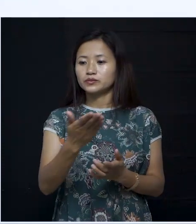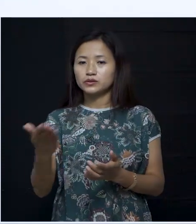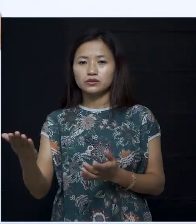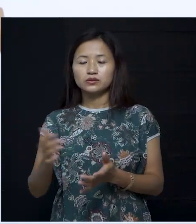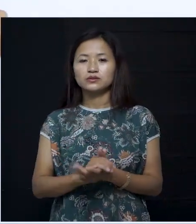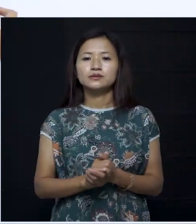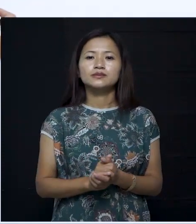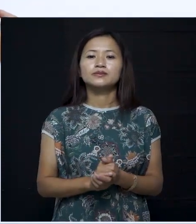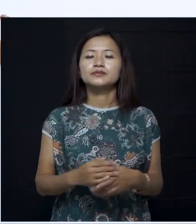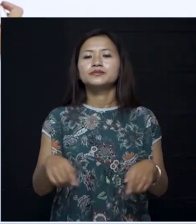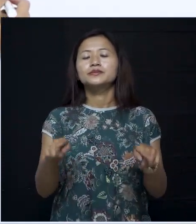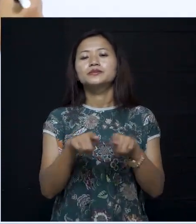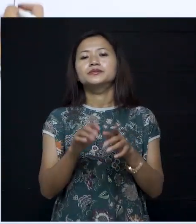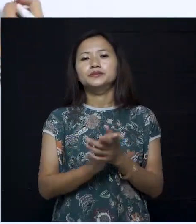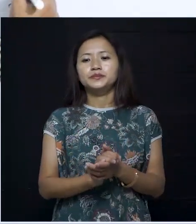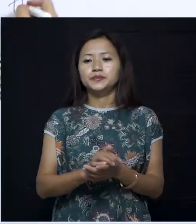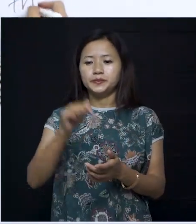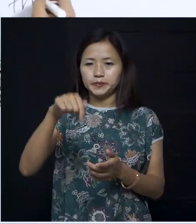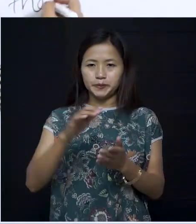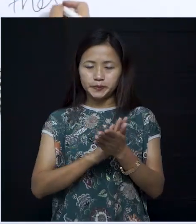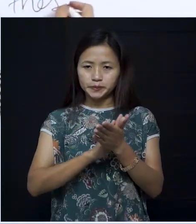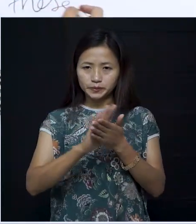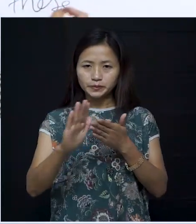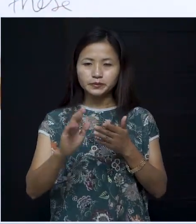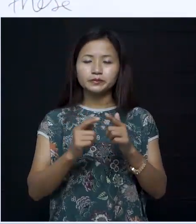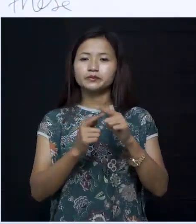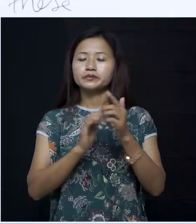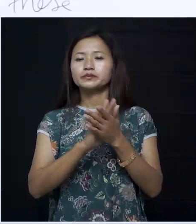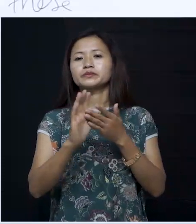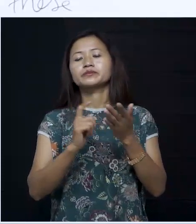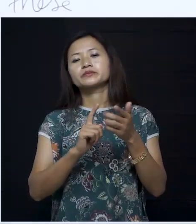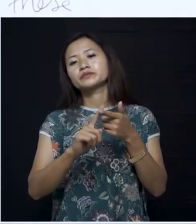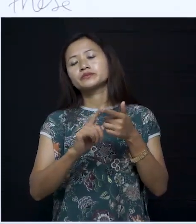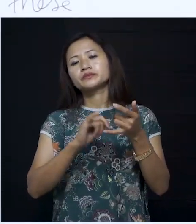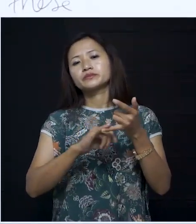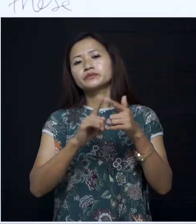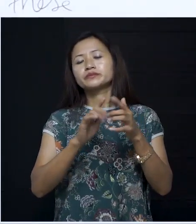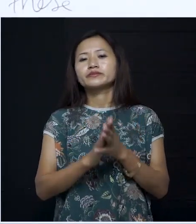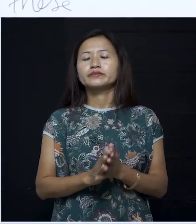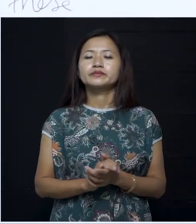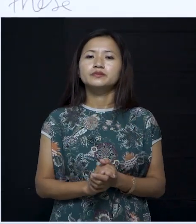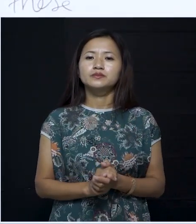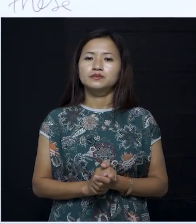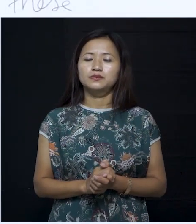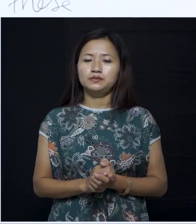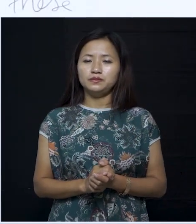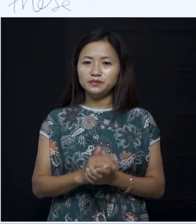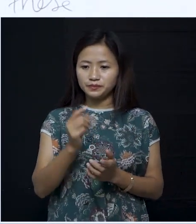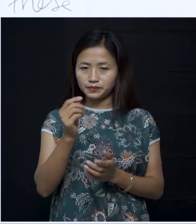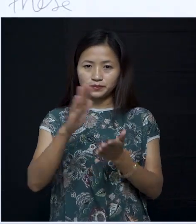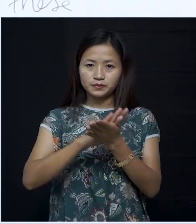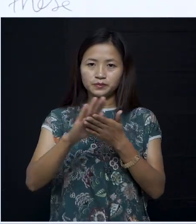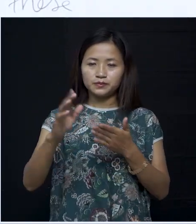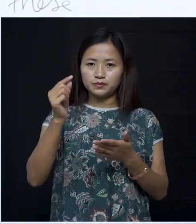those, and this, THESE, okay? We have done this a little bit, but